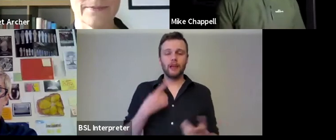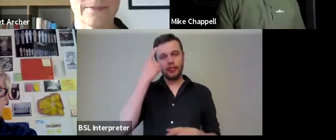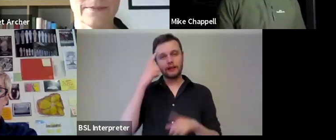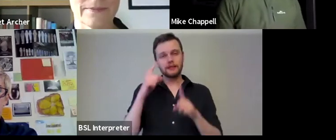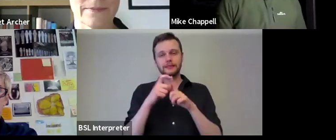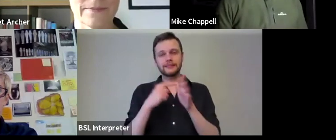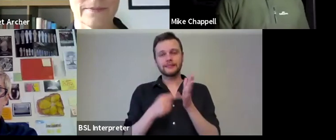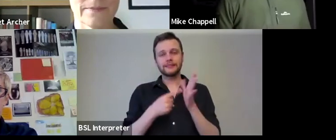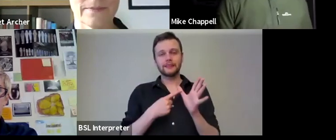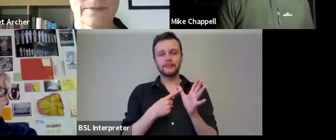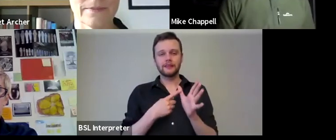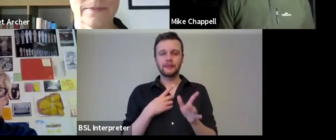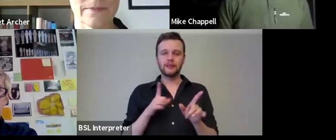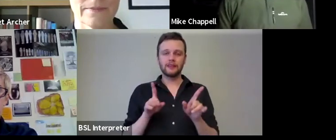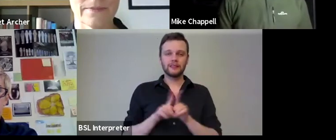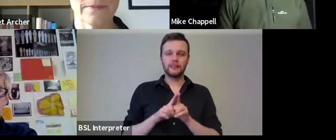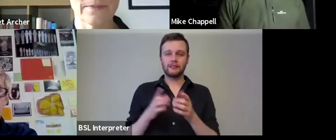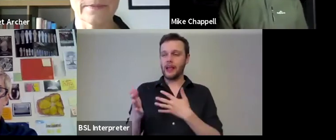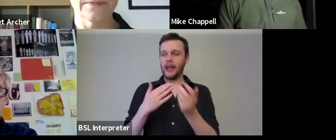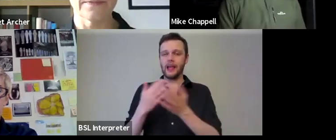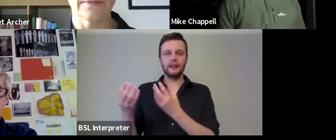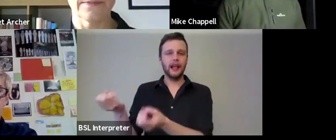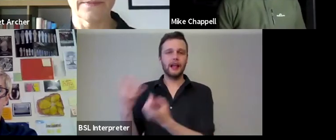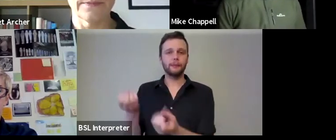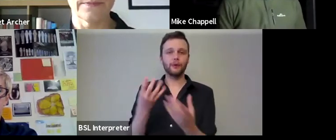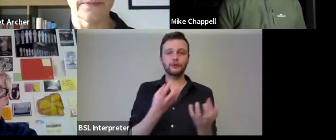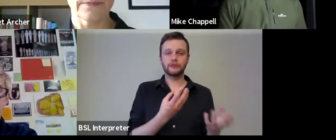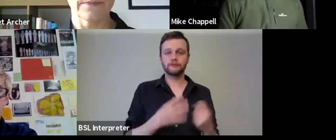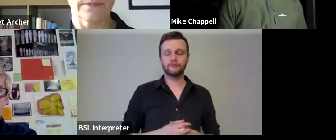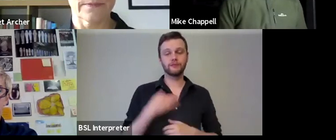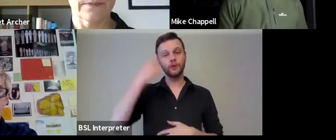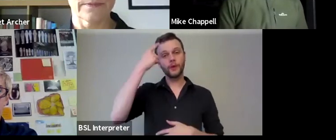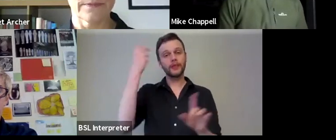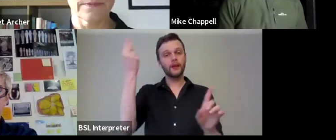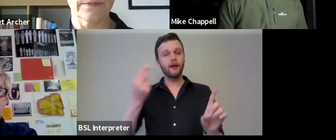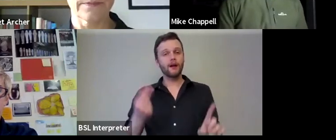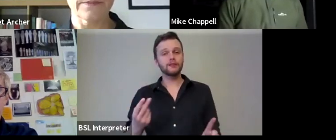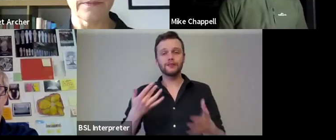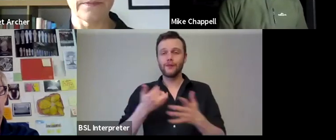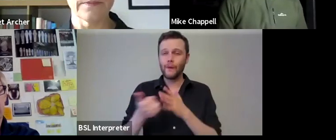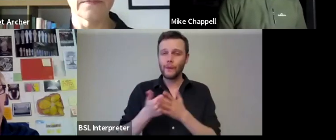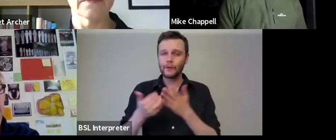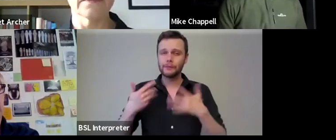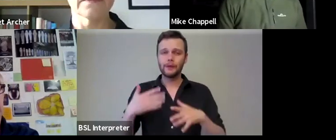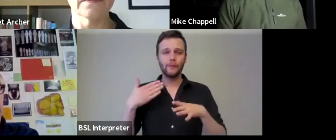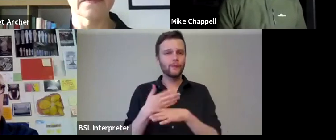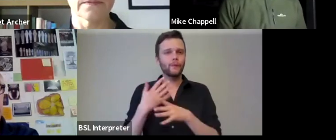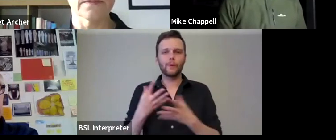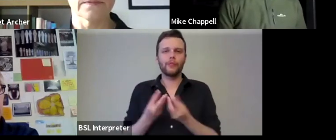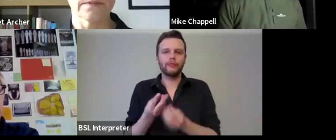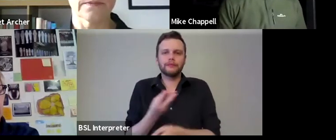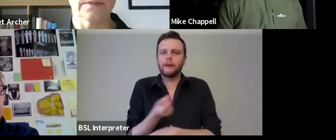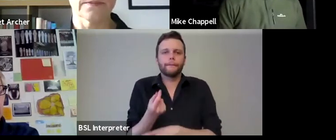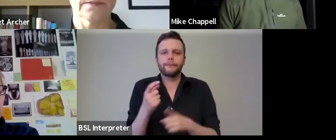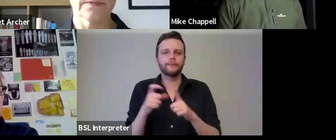as kind of, it's a kind of any input, really. If you think, you know, artists have always been working with some sort of data. You